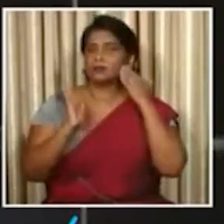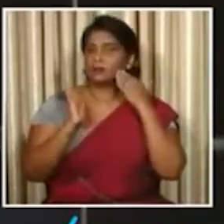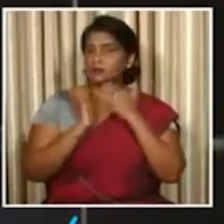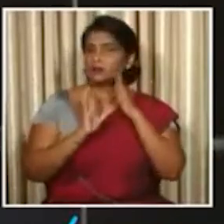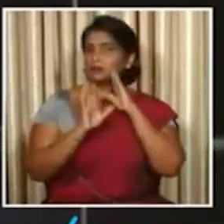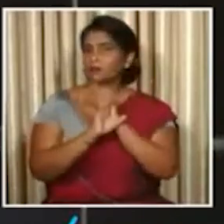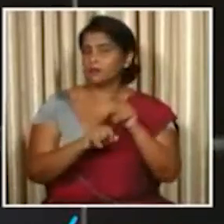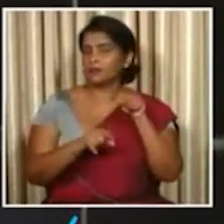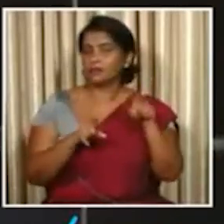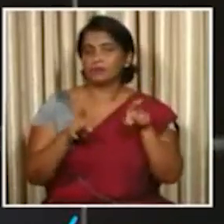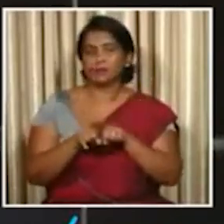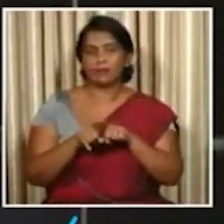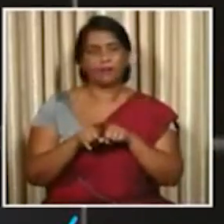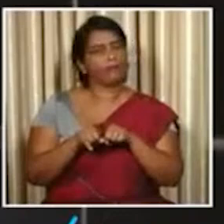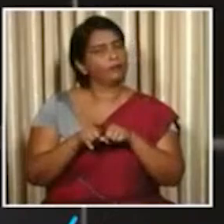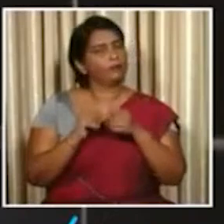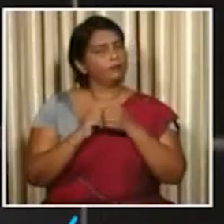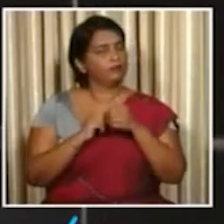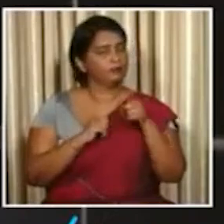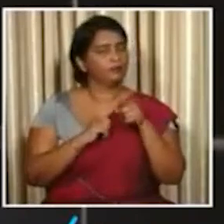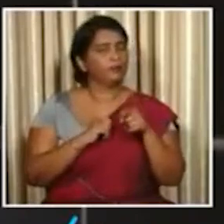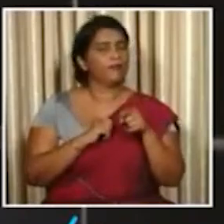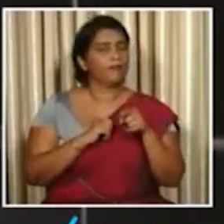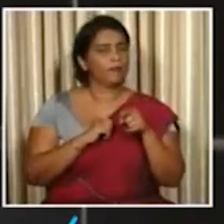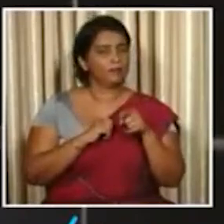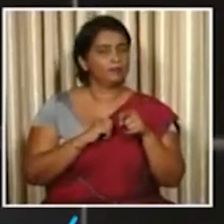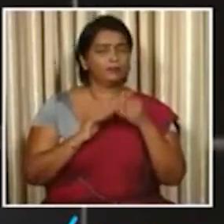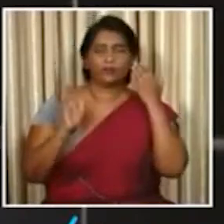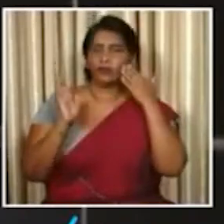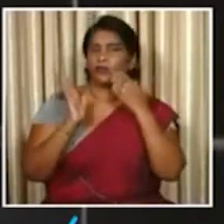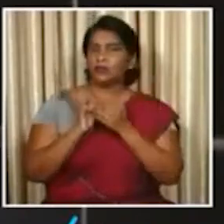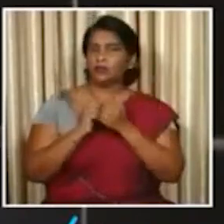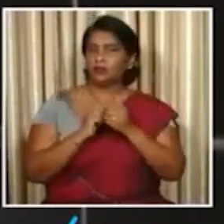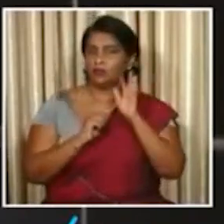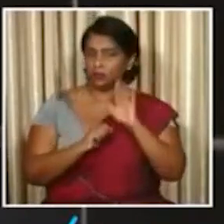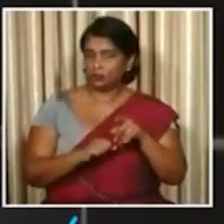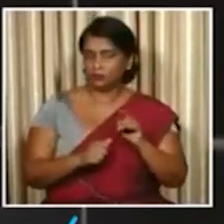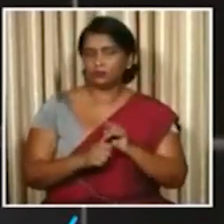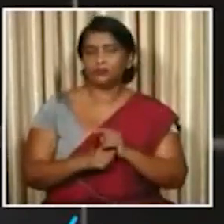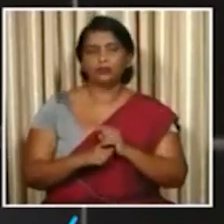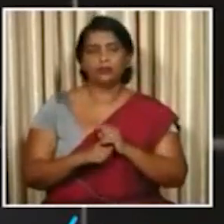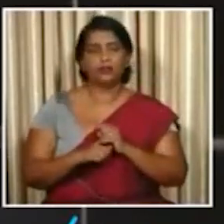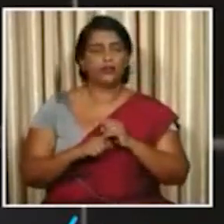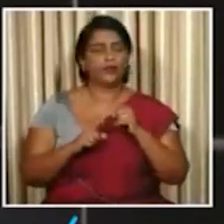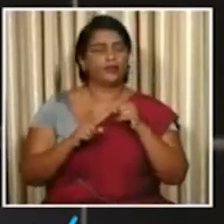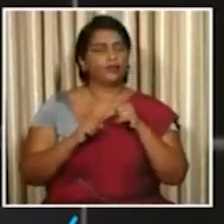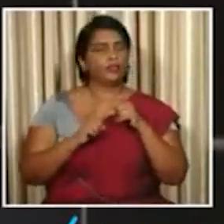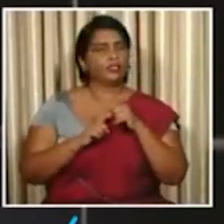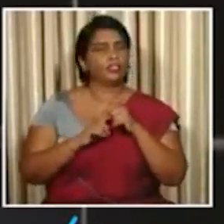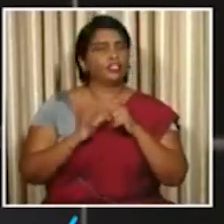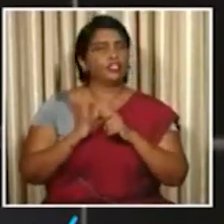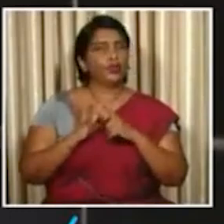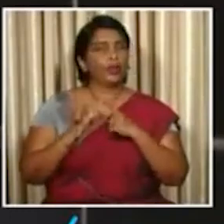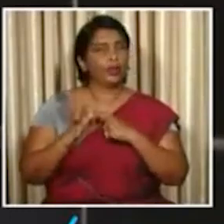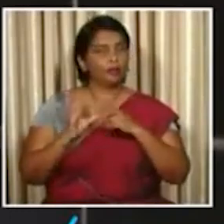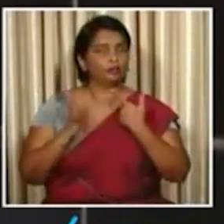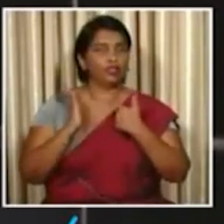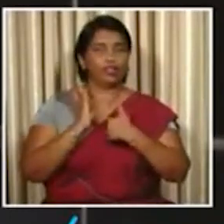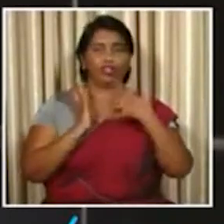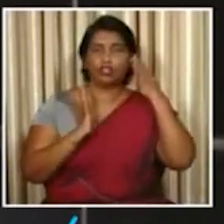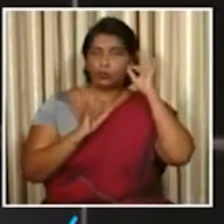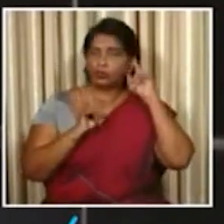some otherwise influential Arab countries, unfortunately, including the UAE and Turkey, need to do